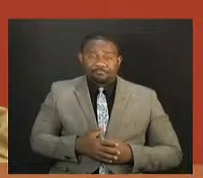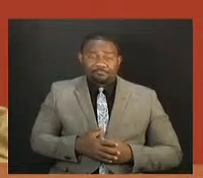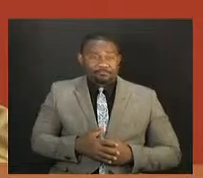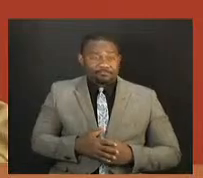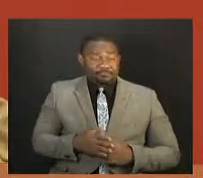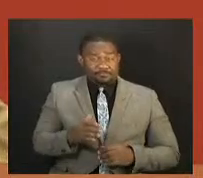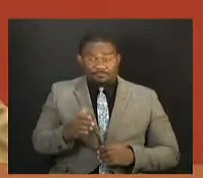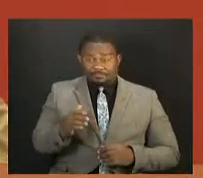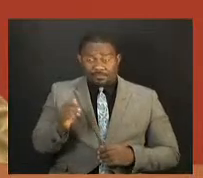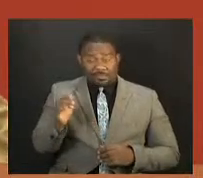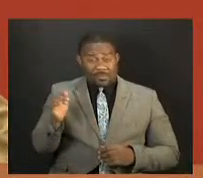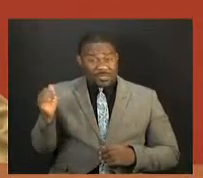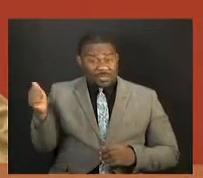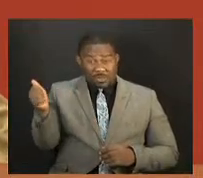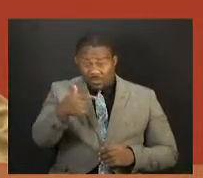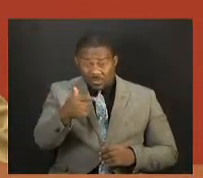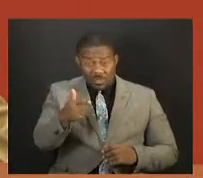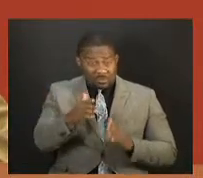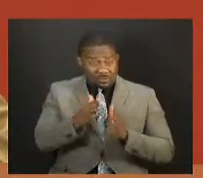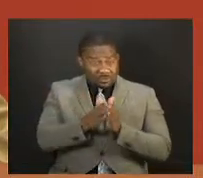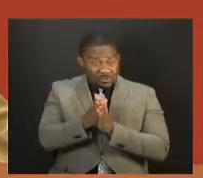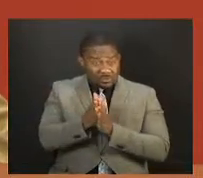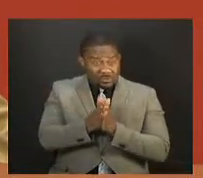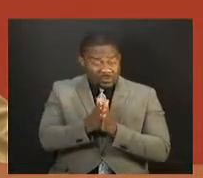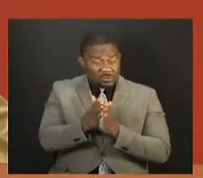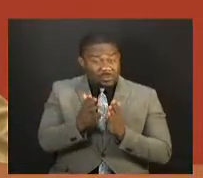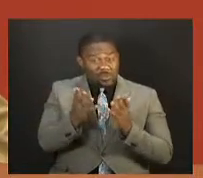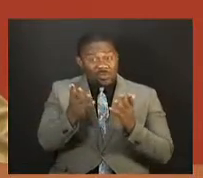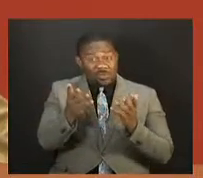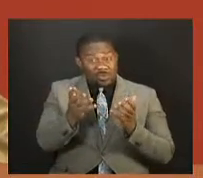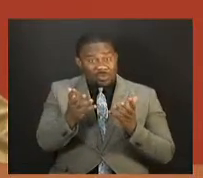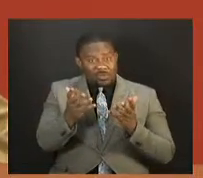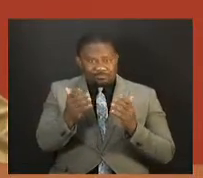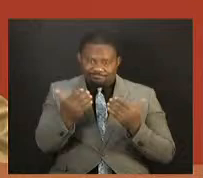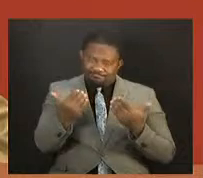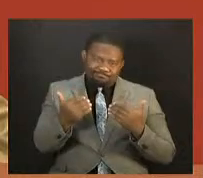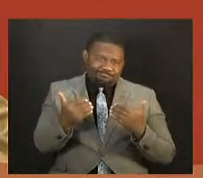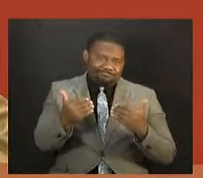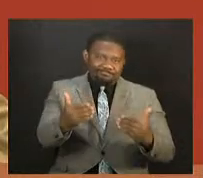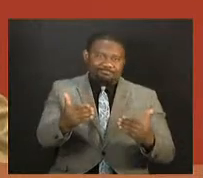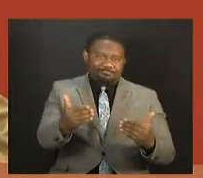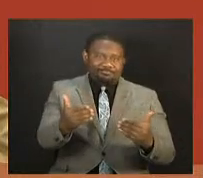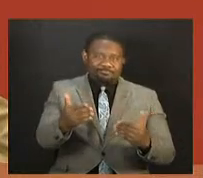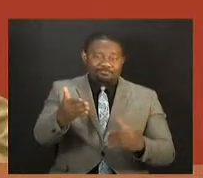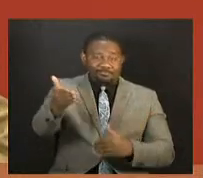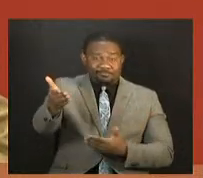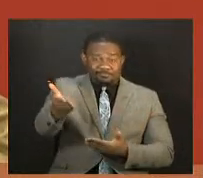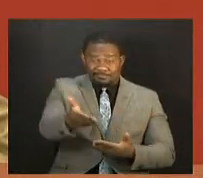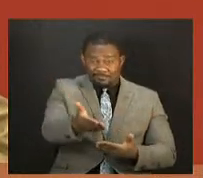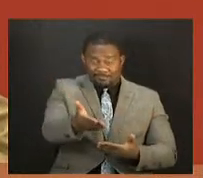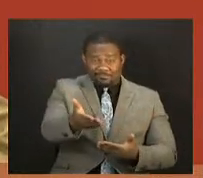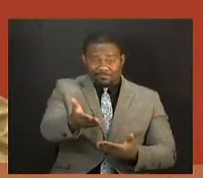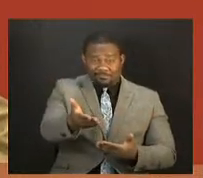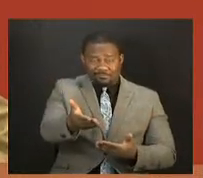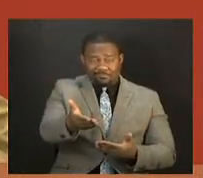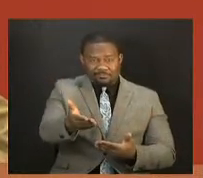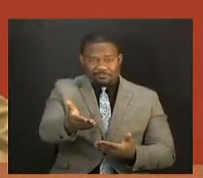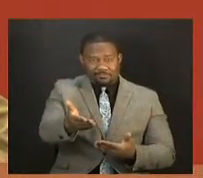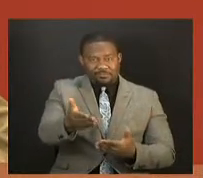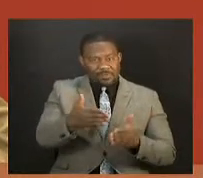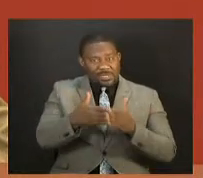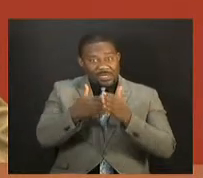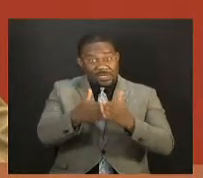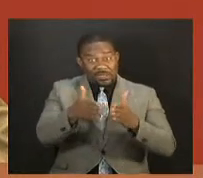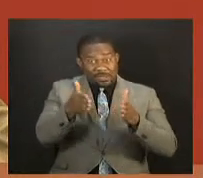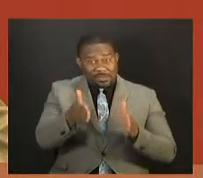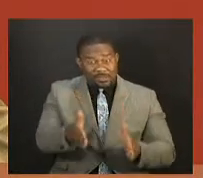in accountability, I will want to humbly proceed to invite the Governor of the Bank of